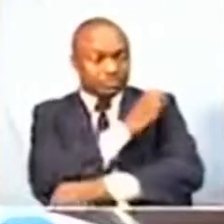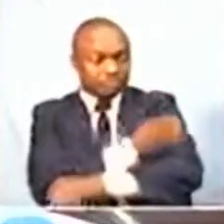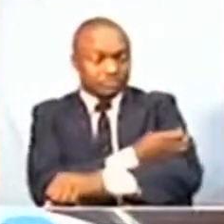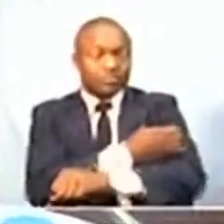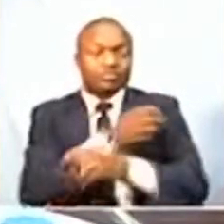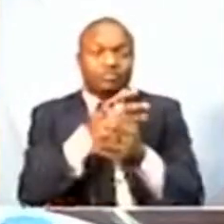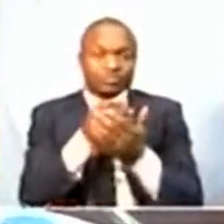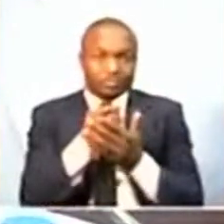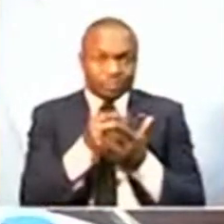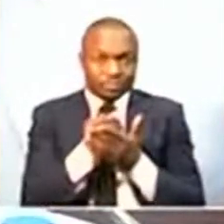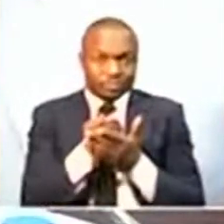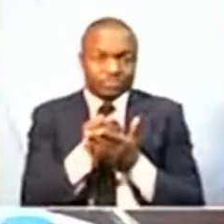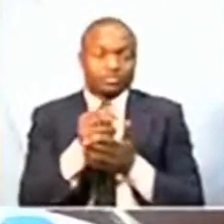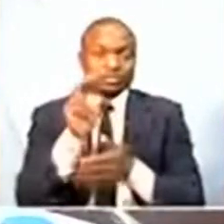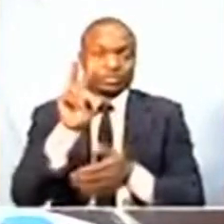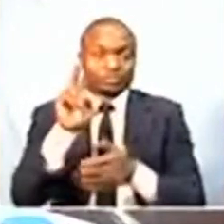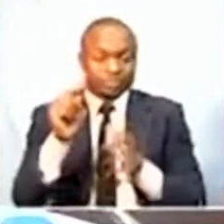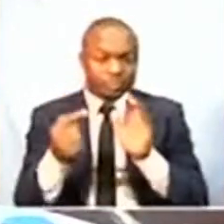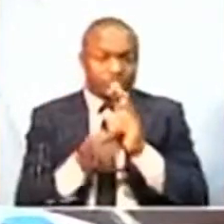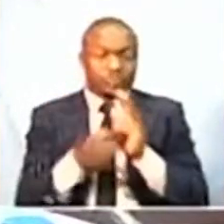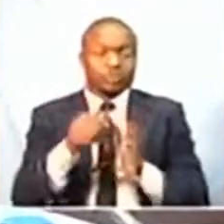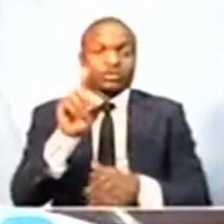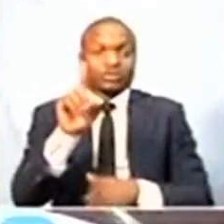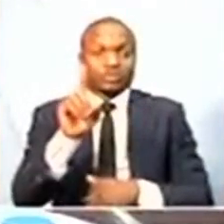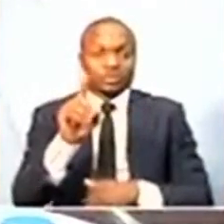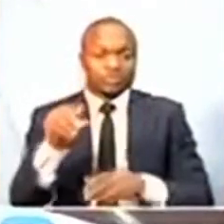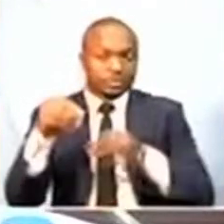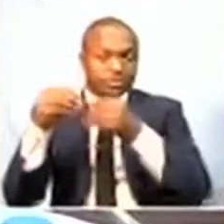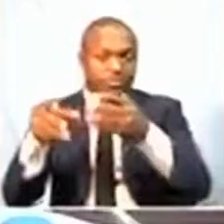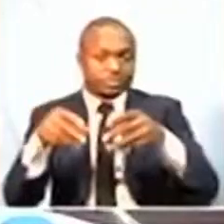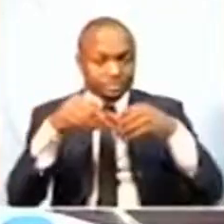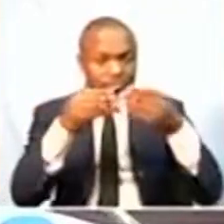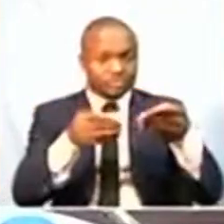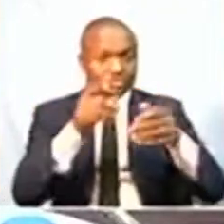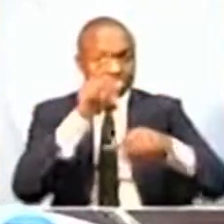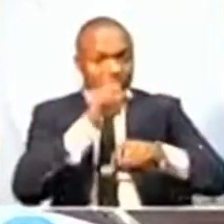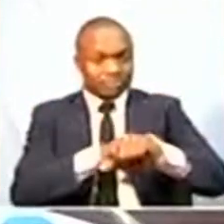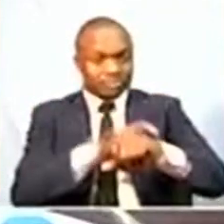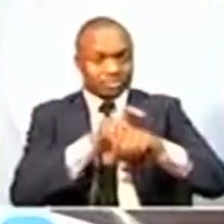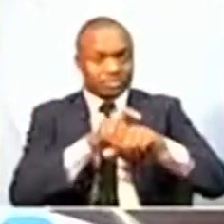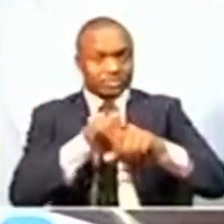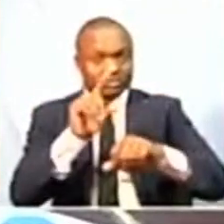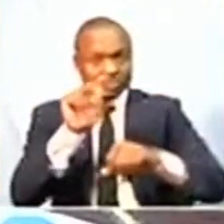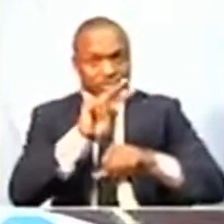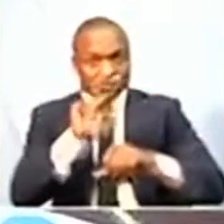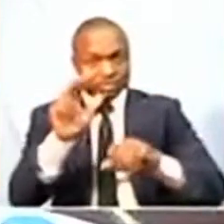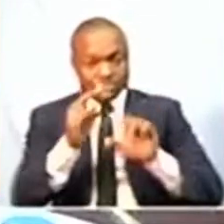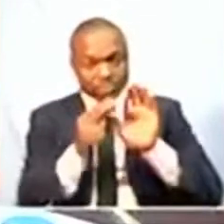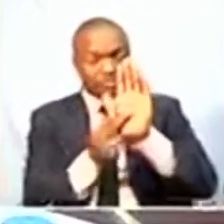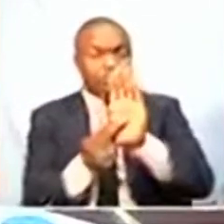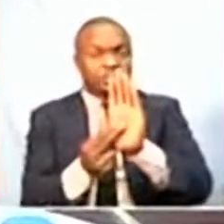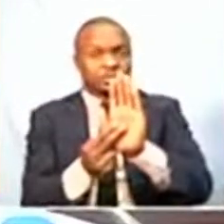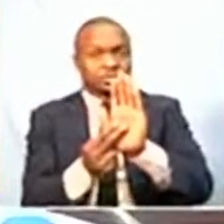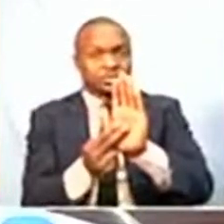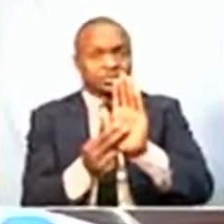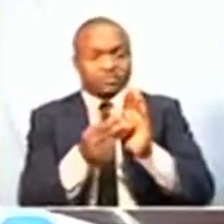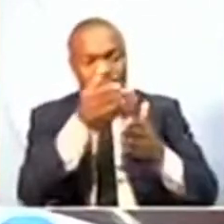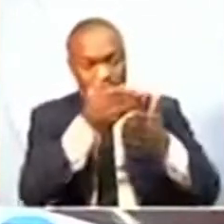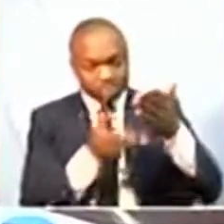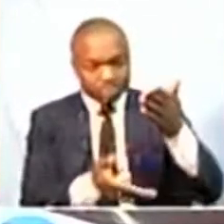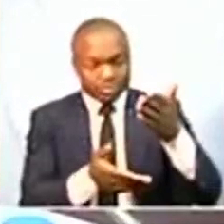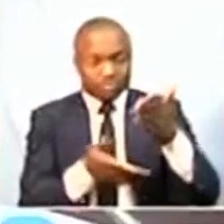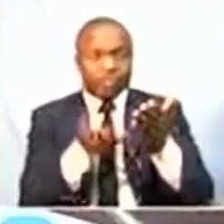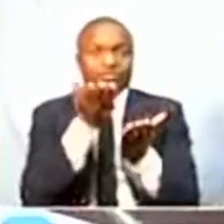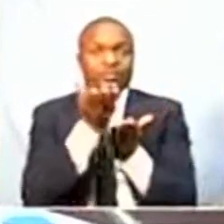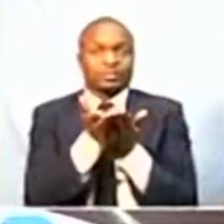grants amounting to 2.1 were spent during the period under review as shown in the table below.